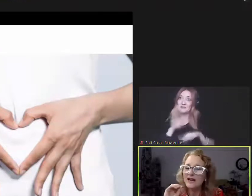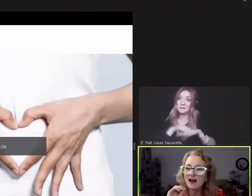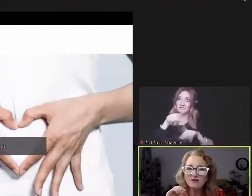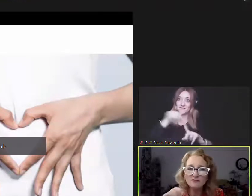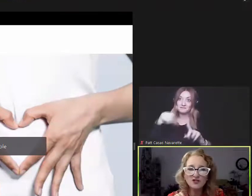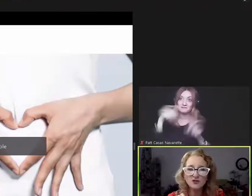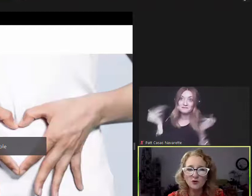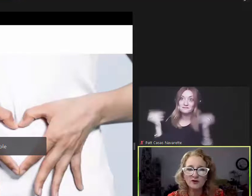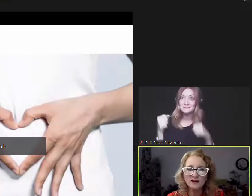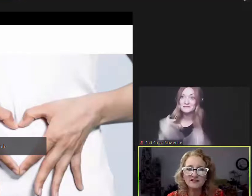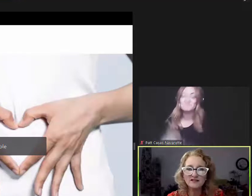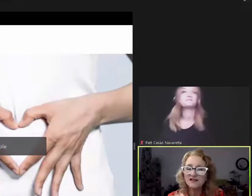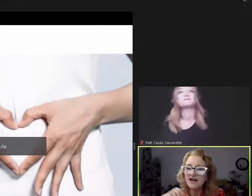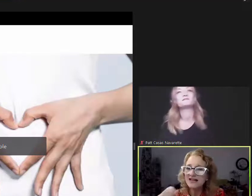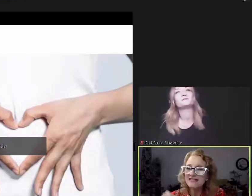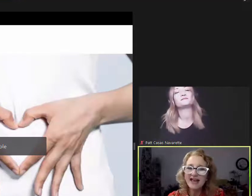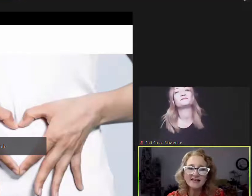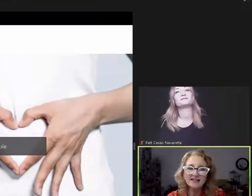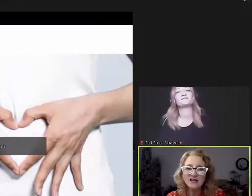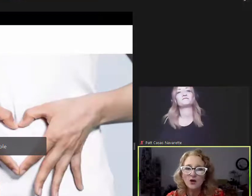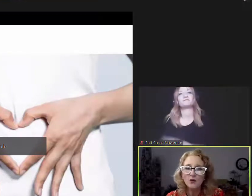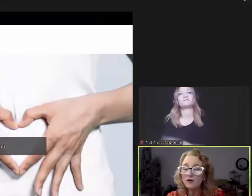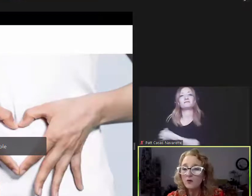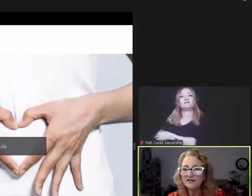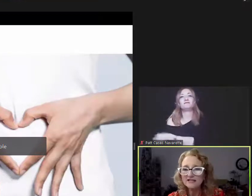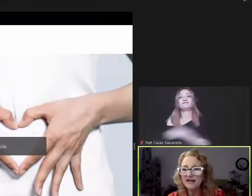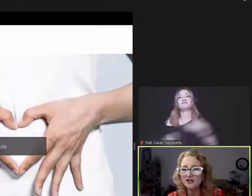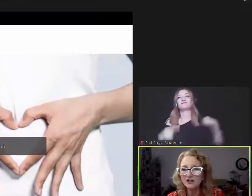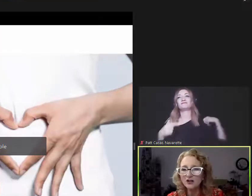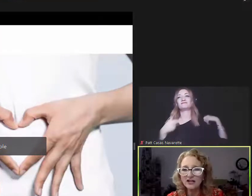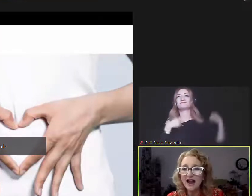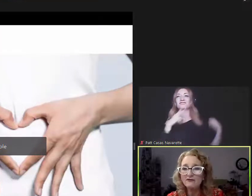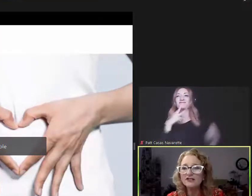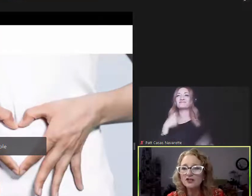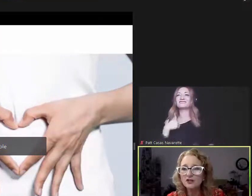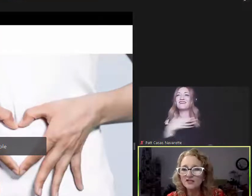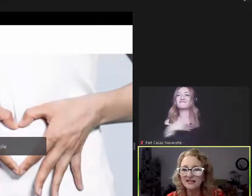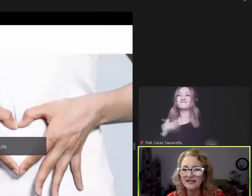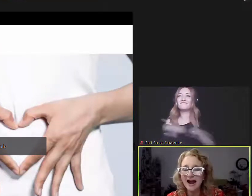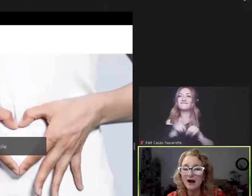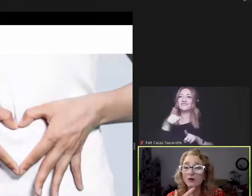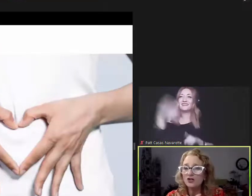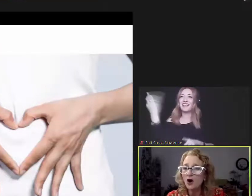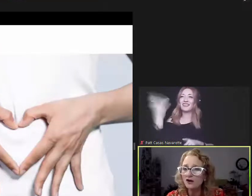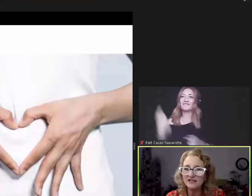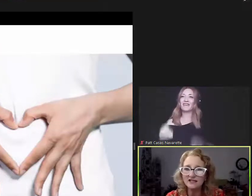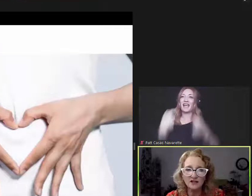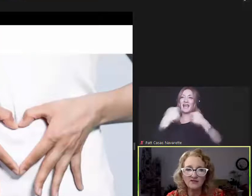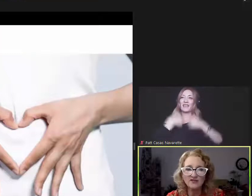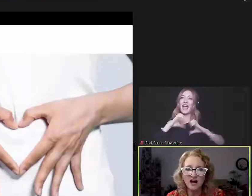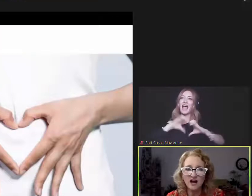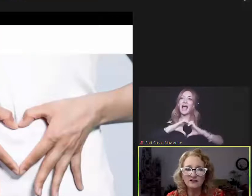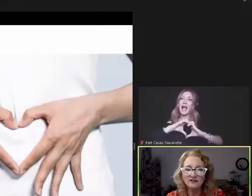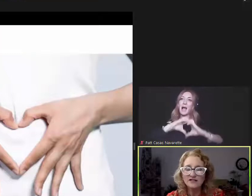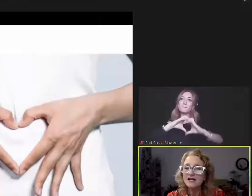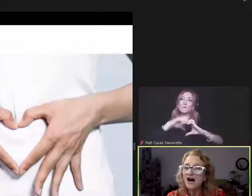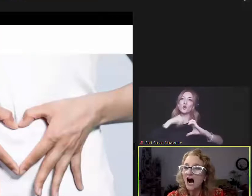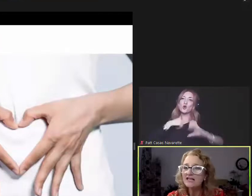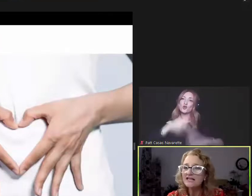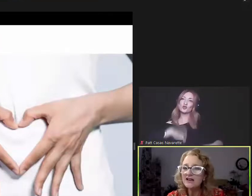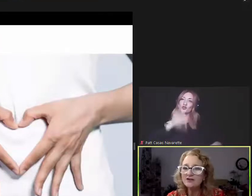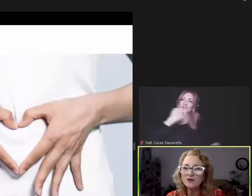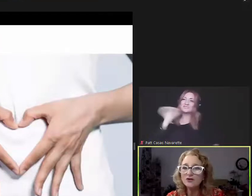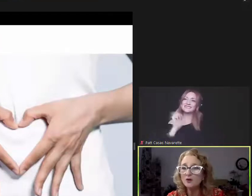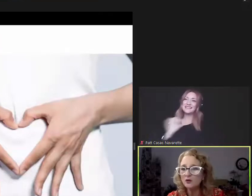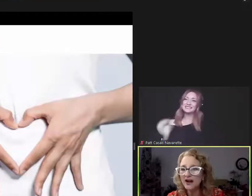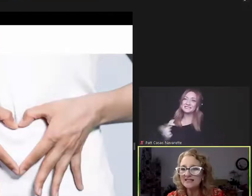We have the Restorex. Again, we want to take a look at reducing our toxic lifestyle. I